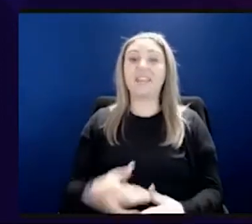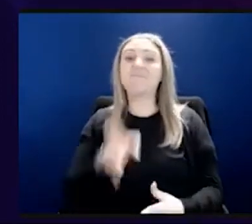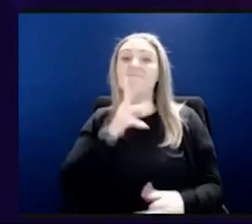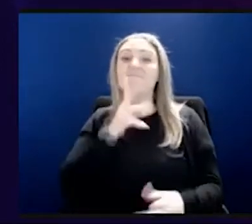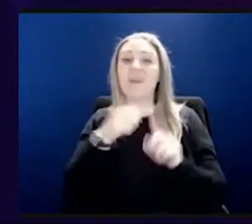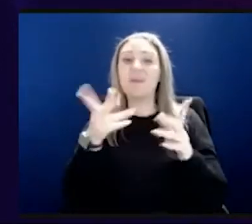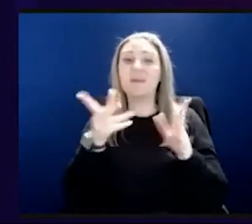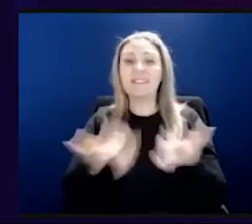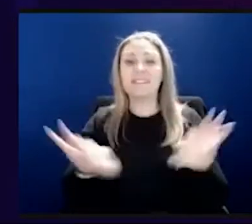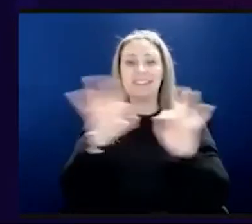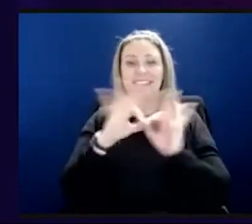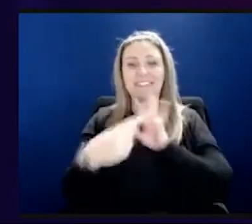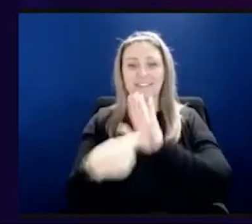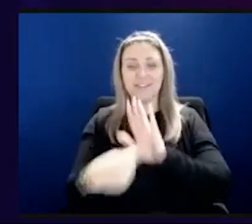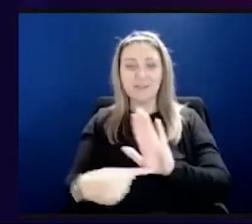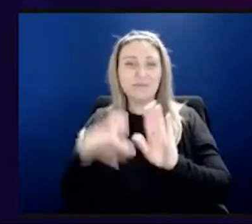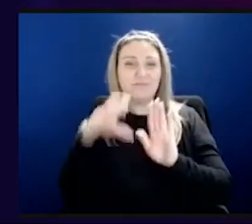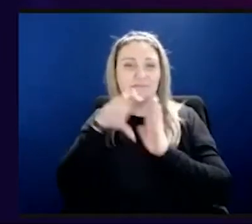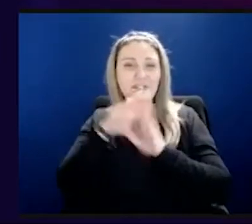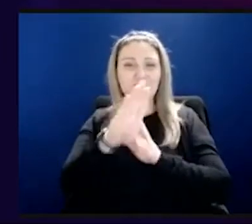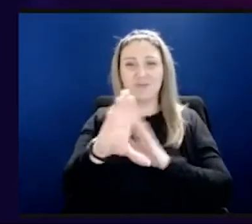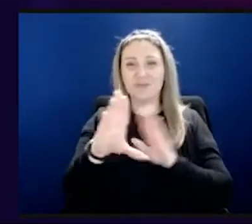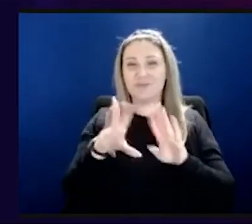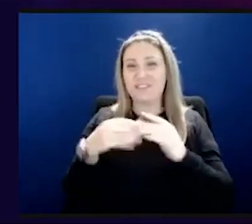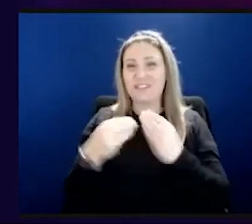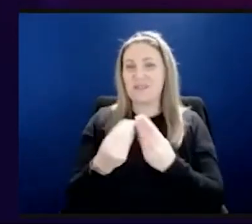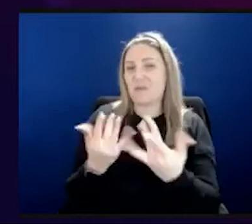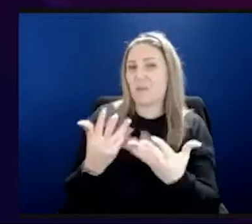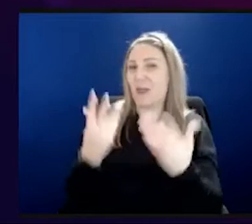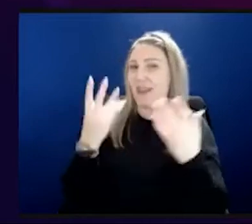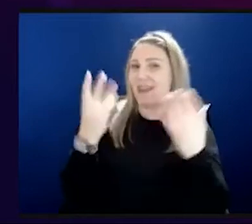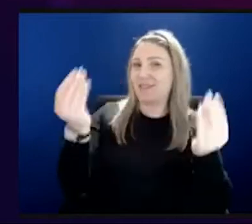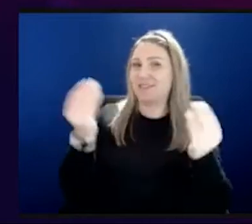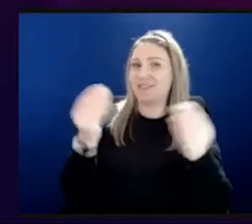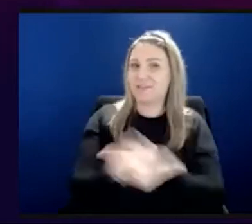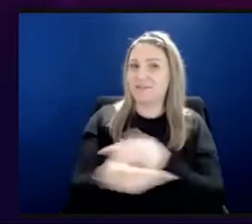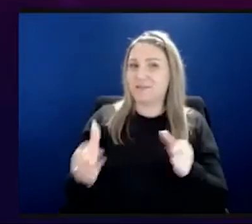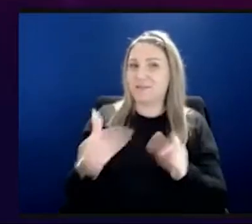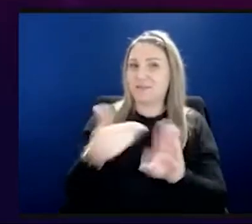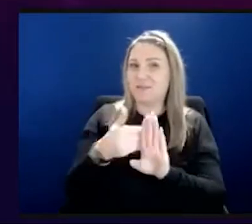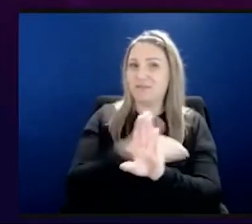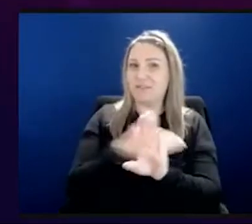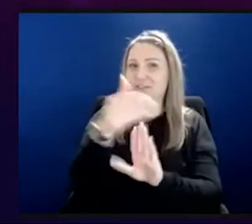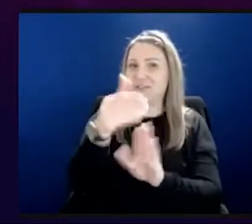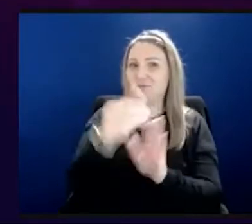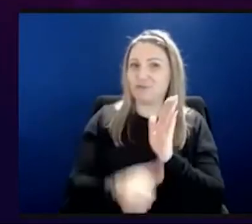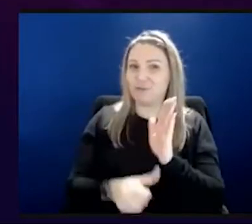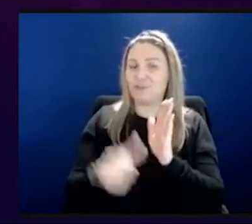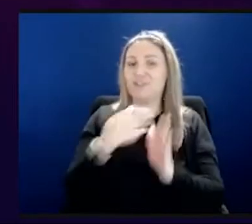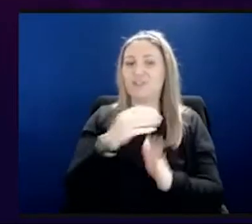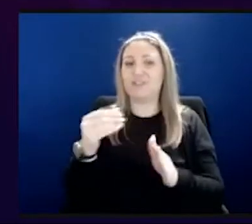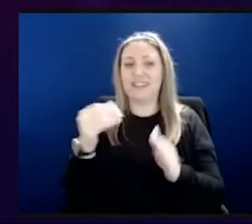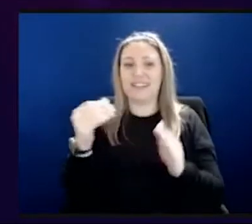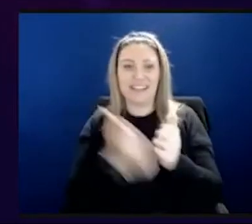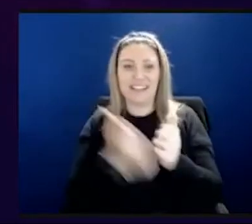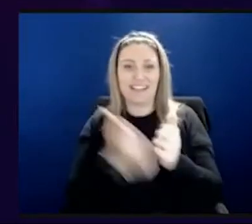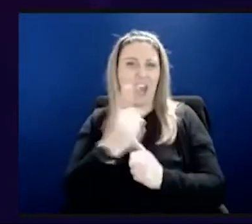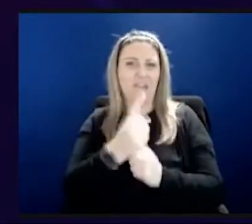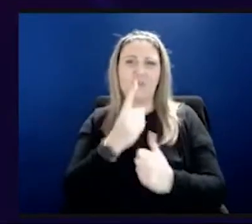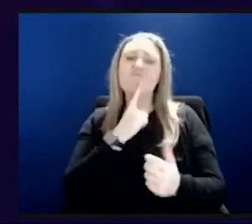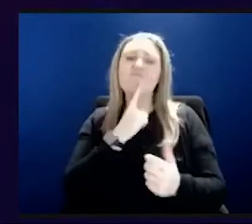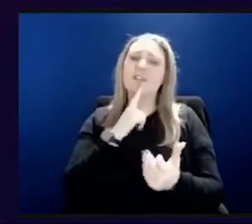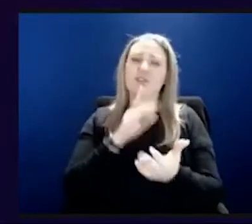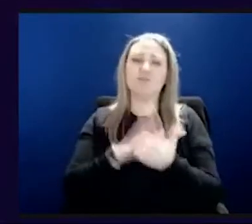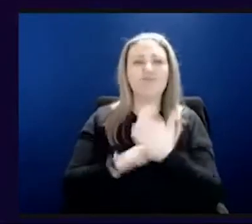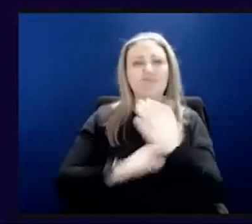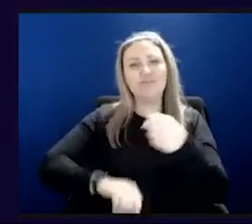your family waiting outside the room before you had your surgery, and just everyone just rallied around you. We're getting so